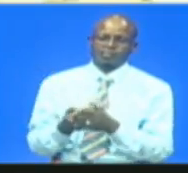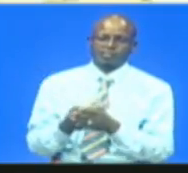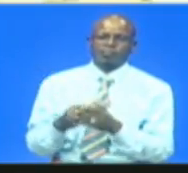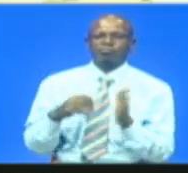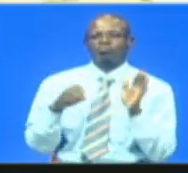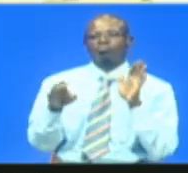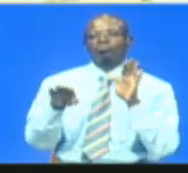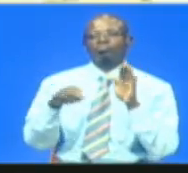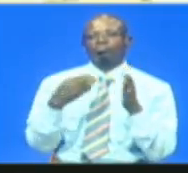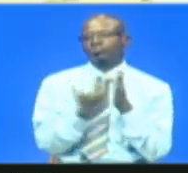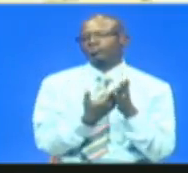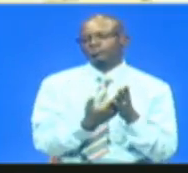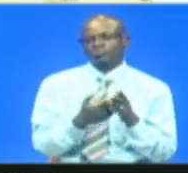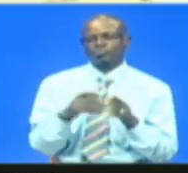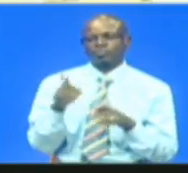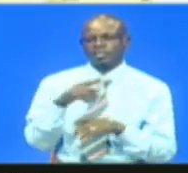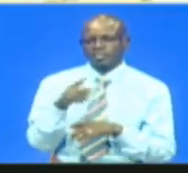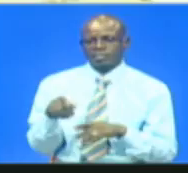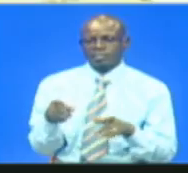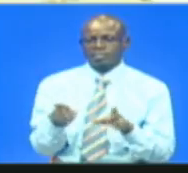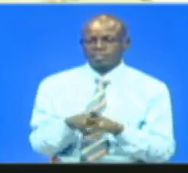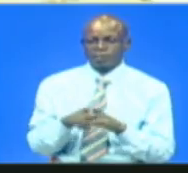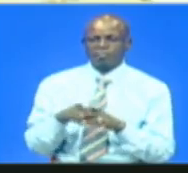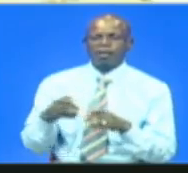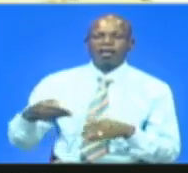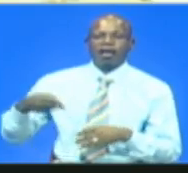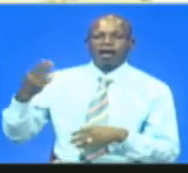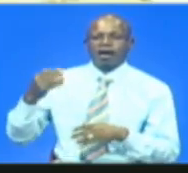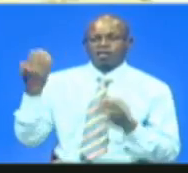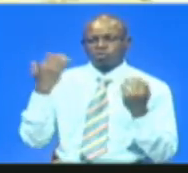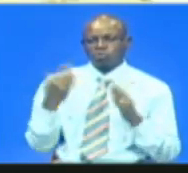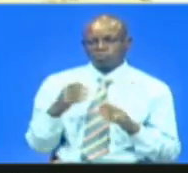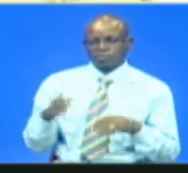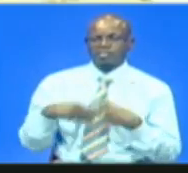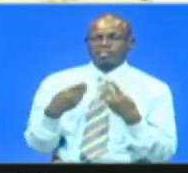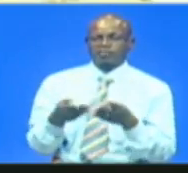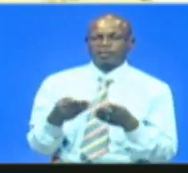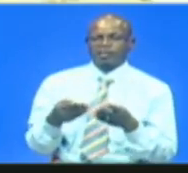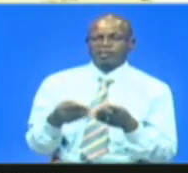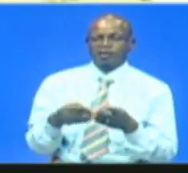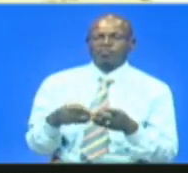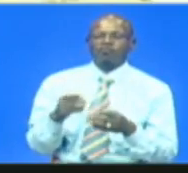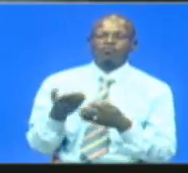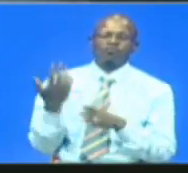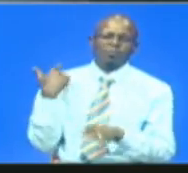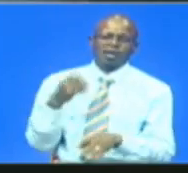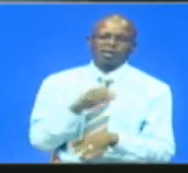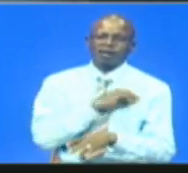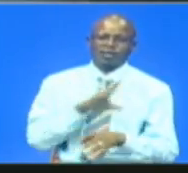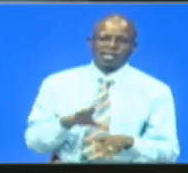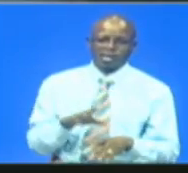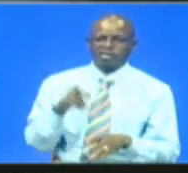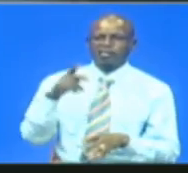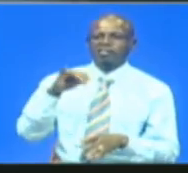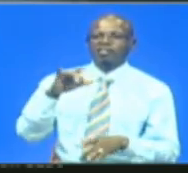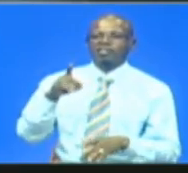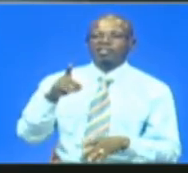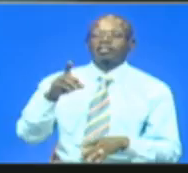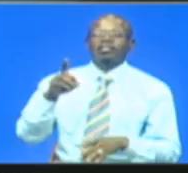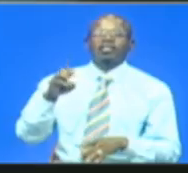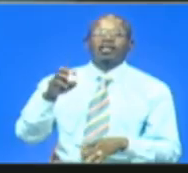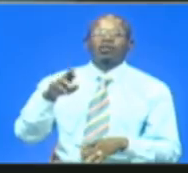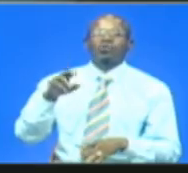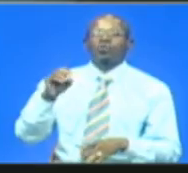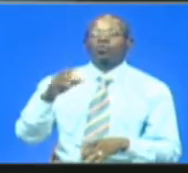Now, the High Court has given former Nairobi Governor Evans Kidero temporary reprieve after staying proceedings in a